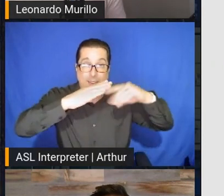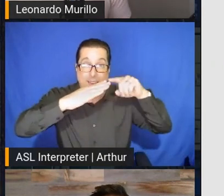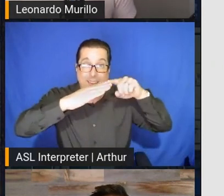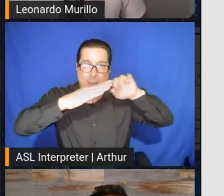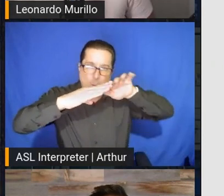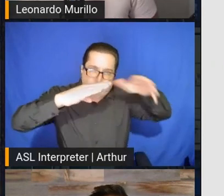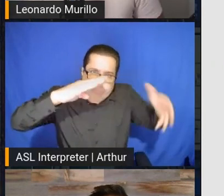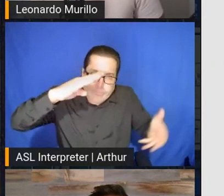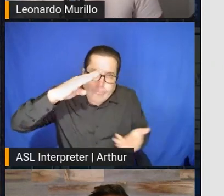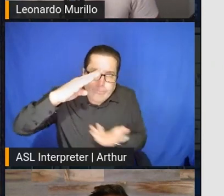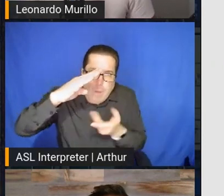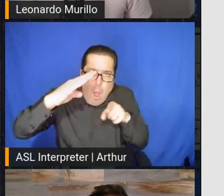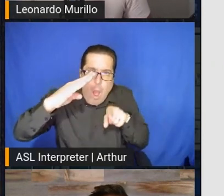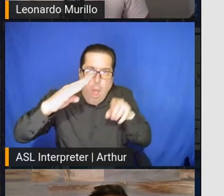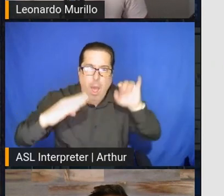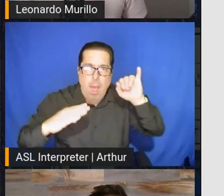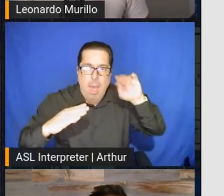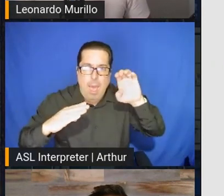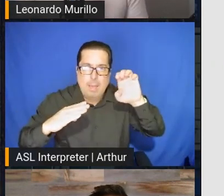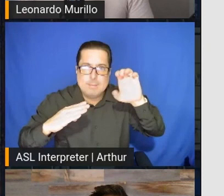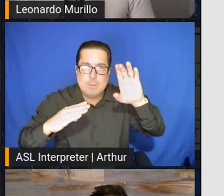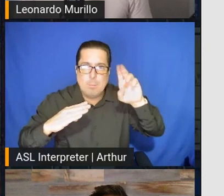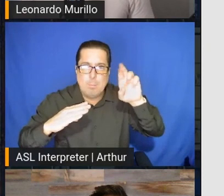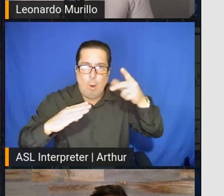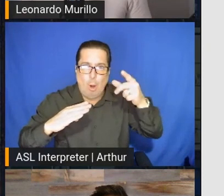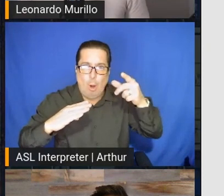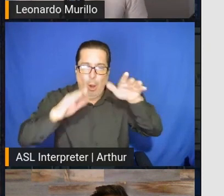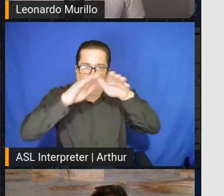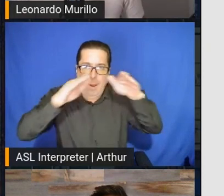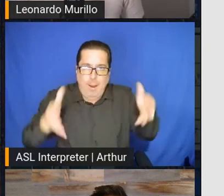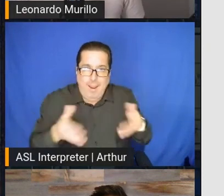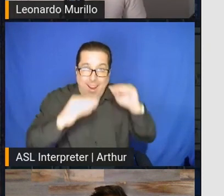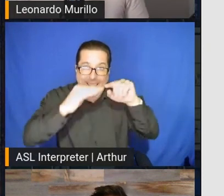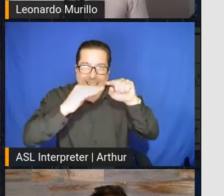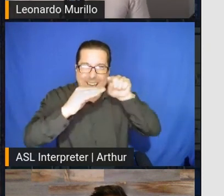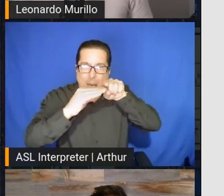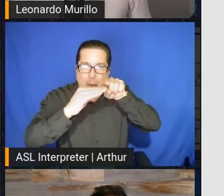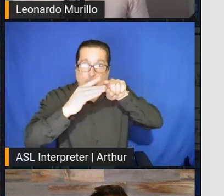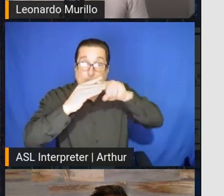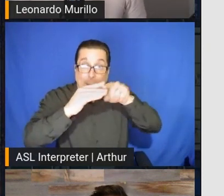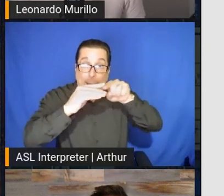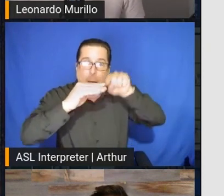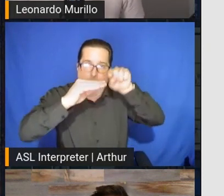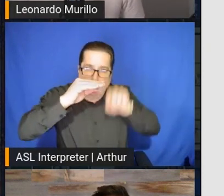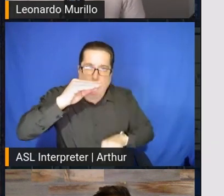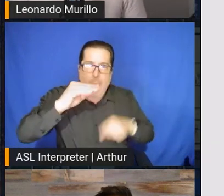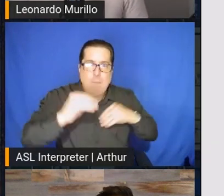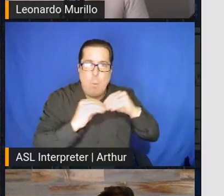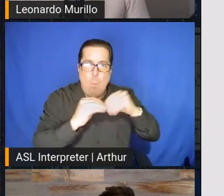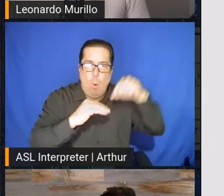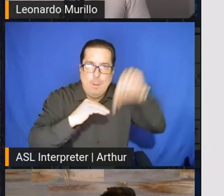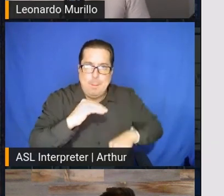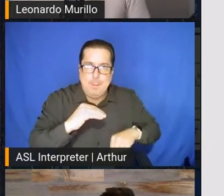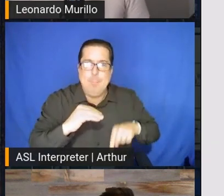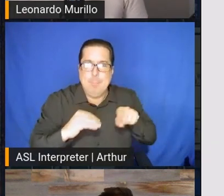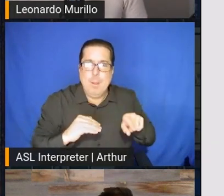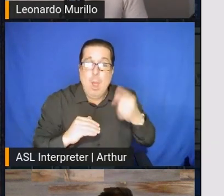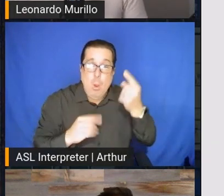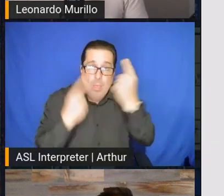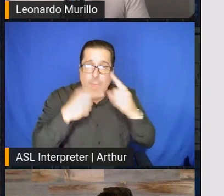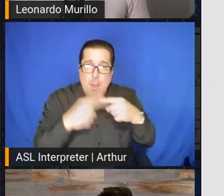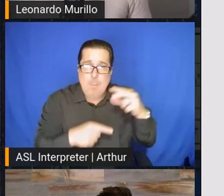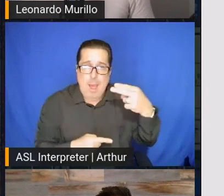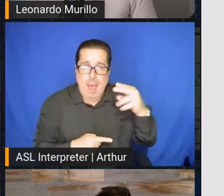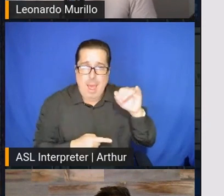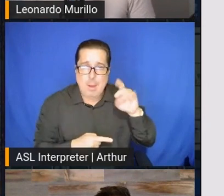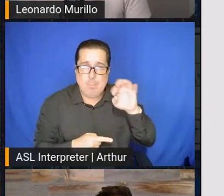this, right? So this is another area where when you're thinking about hybrid, where you have workloads and